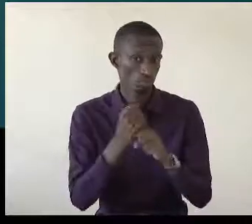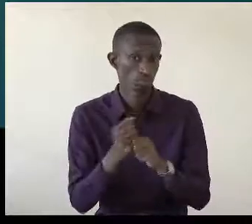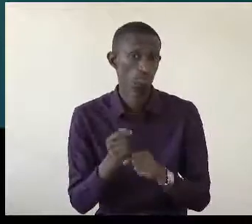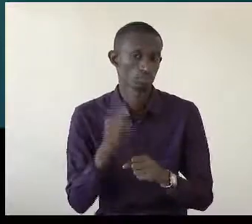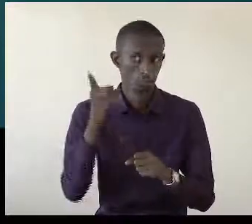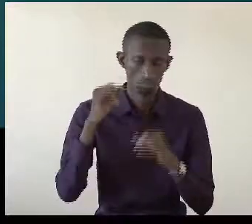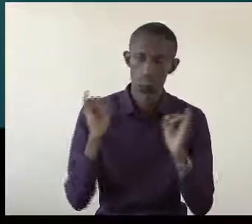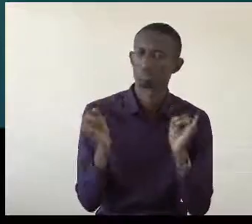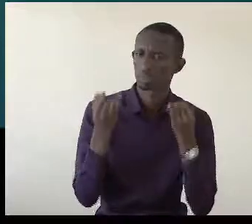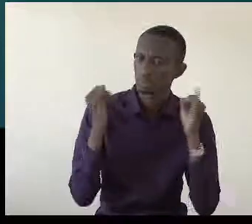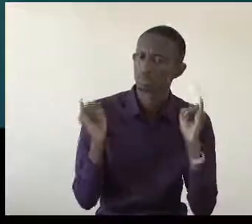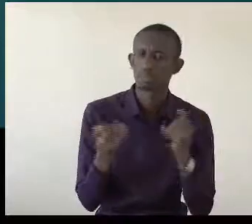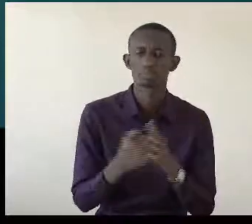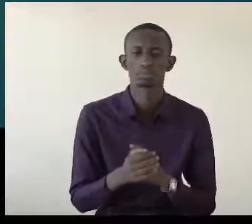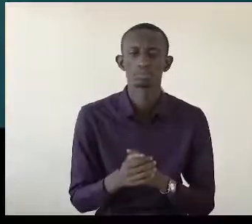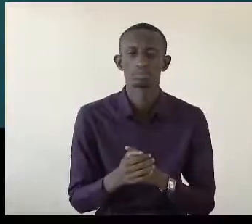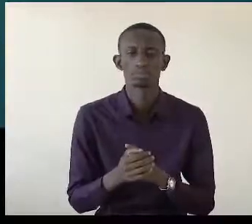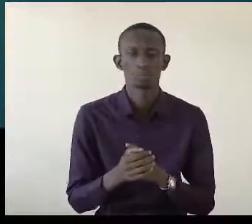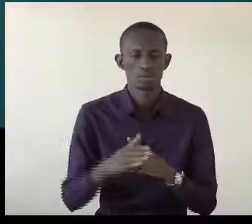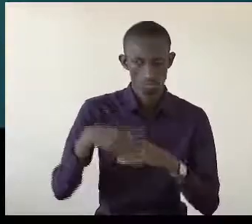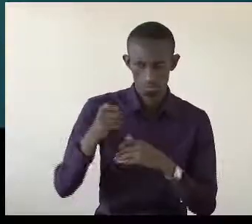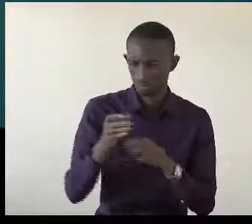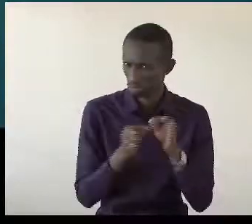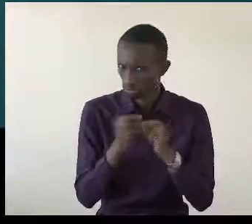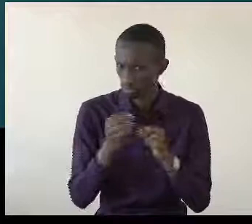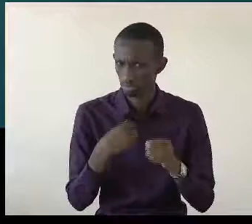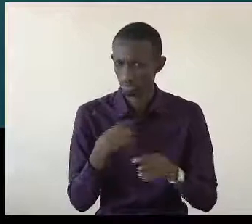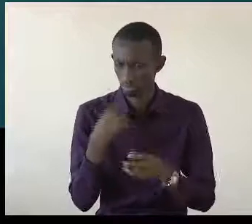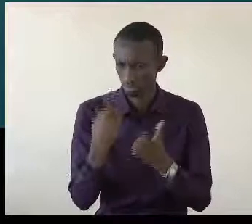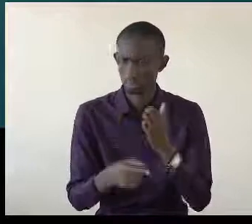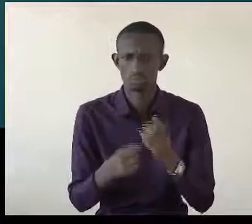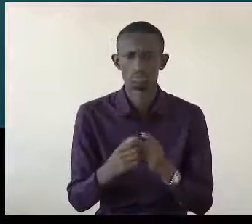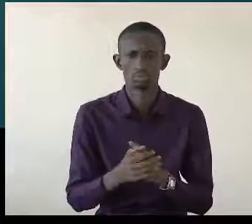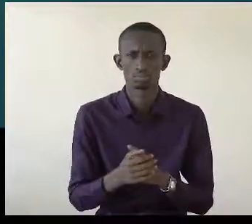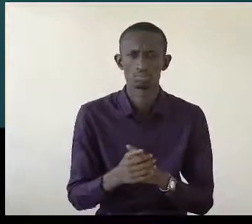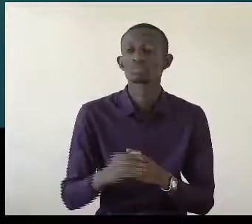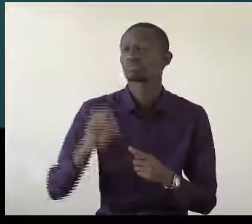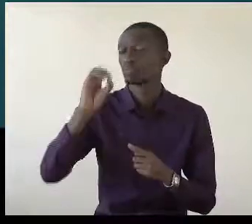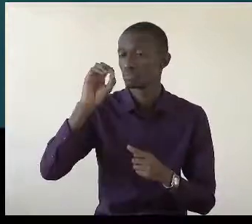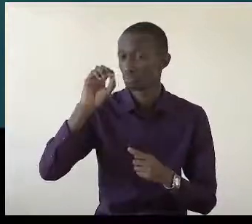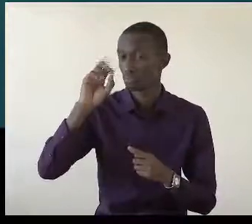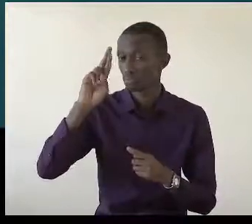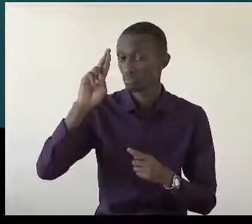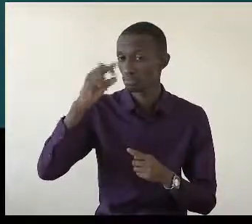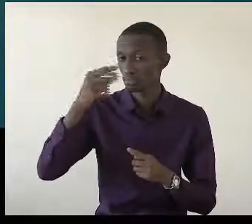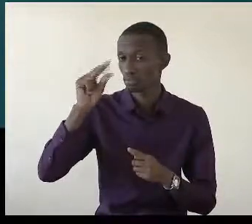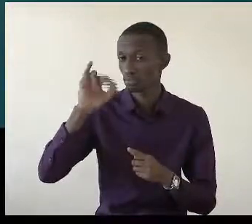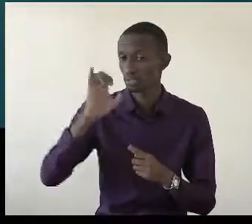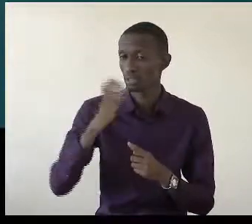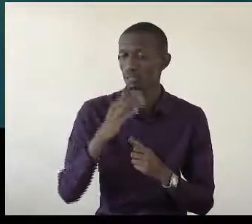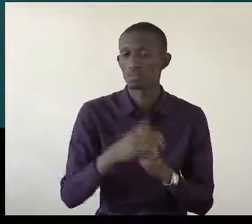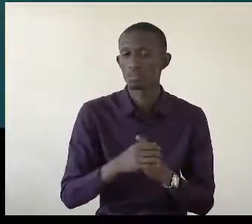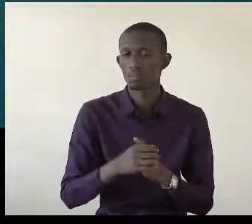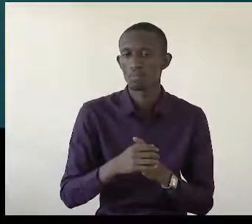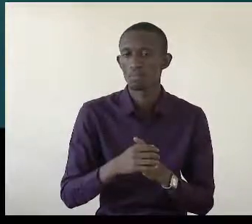try and explain what you have to do. An organic compound A, the compound